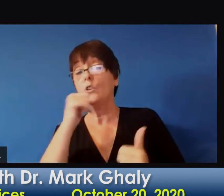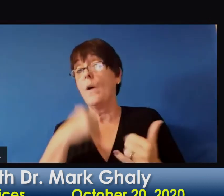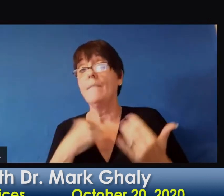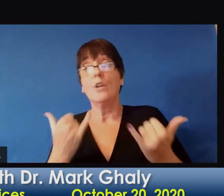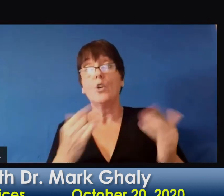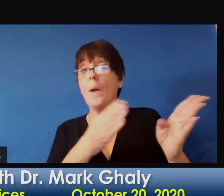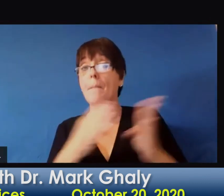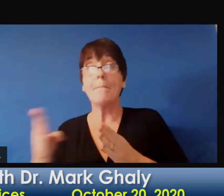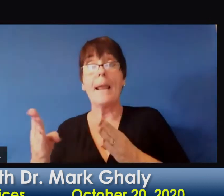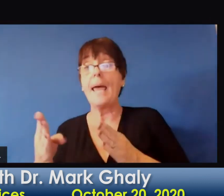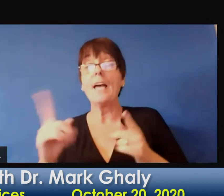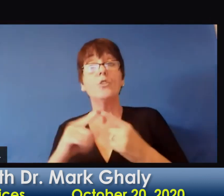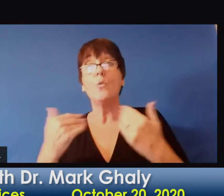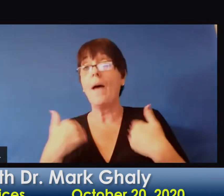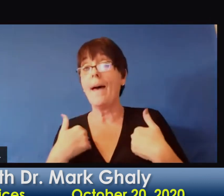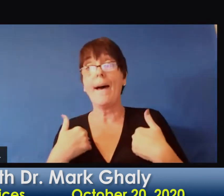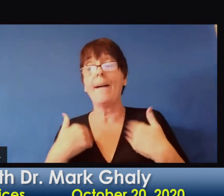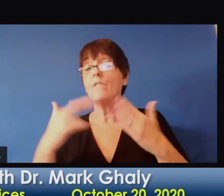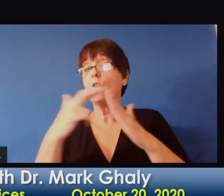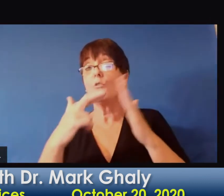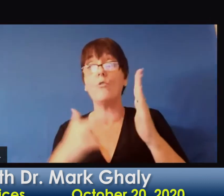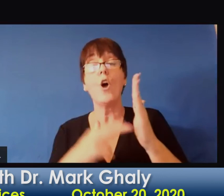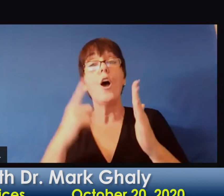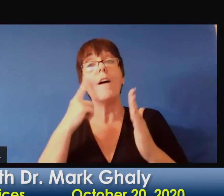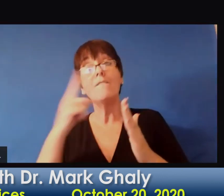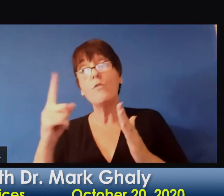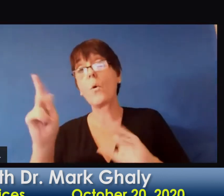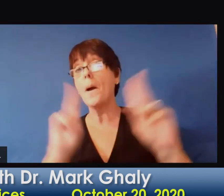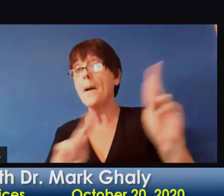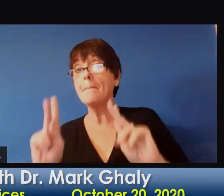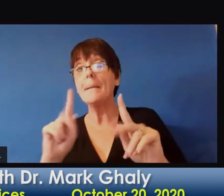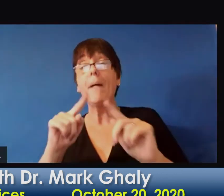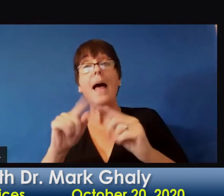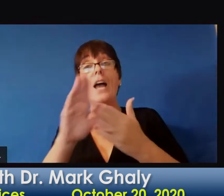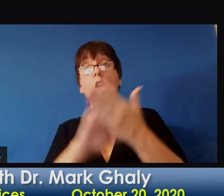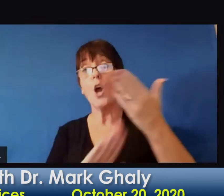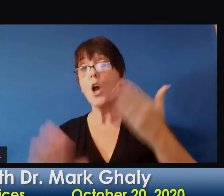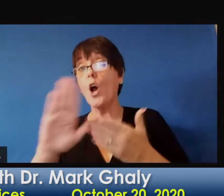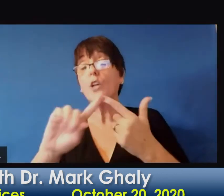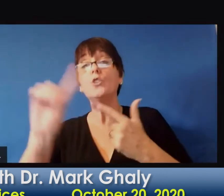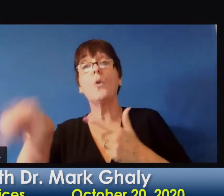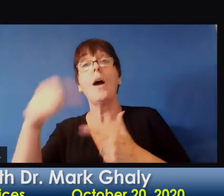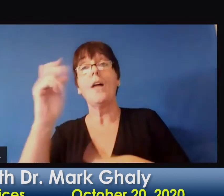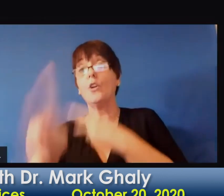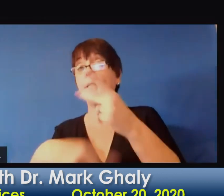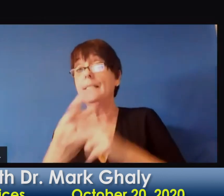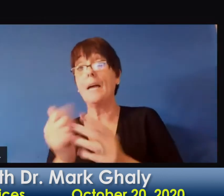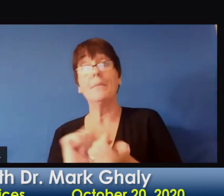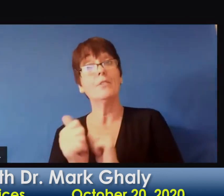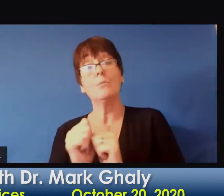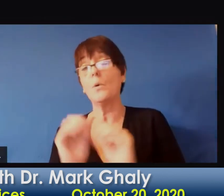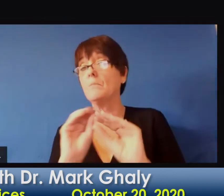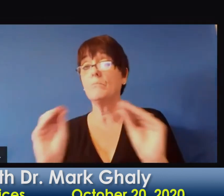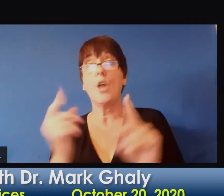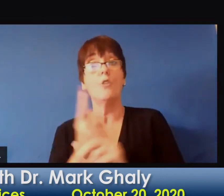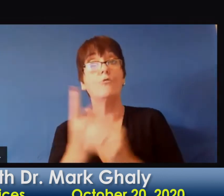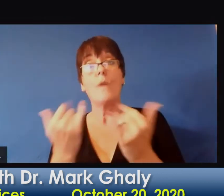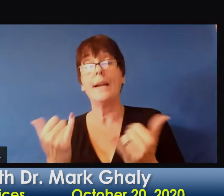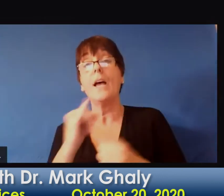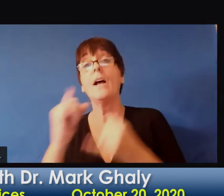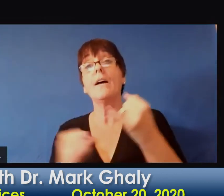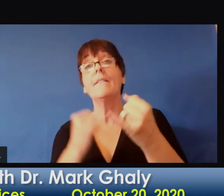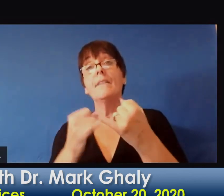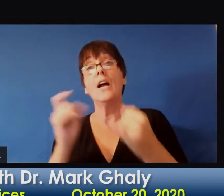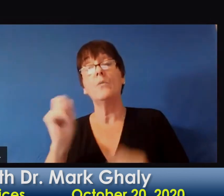to release guidance for spectators at collegiate or other types of sporting venues. Final question,